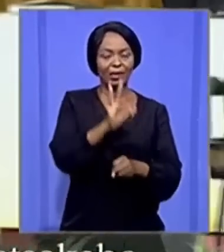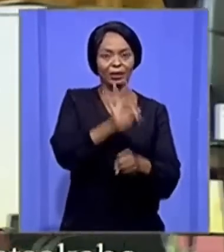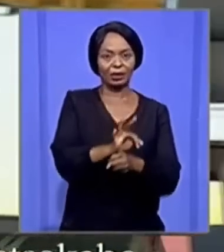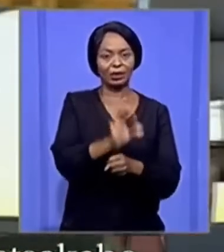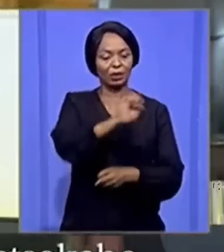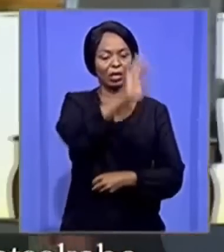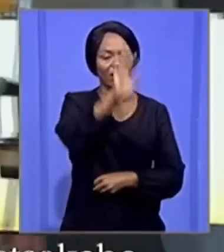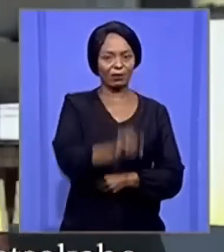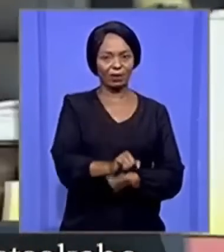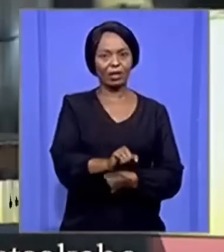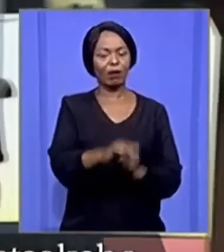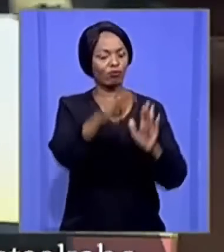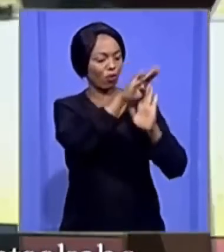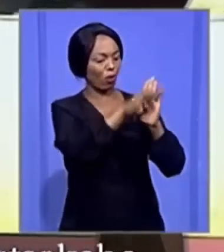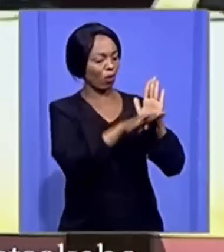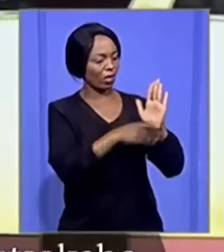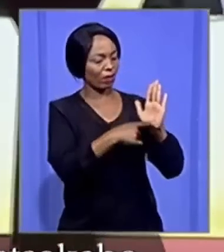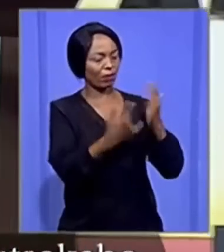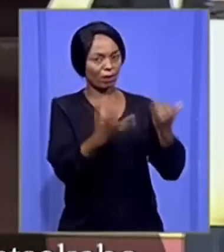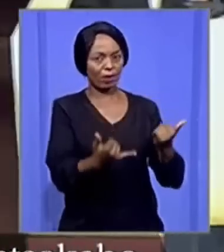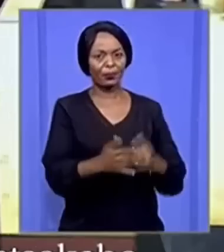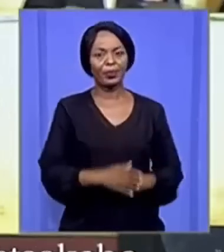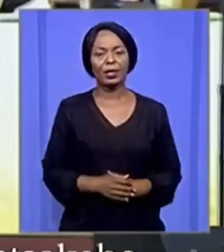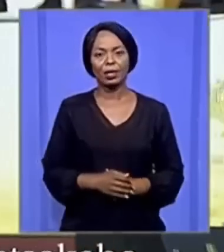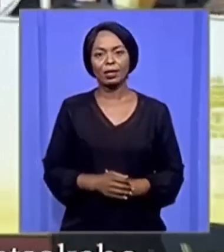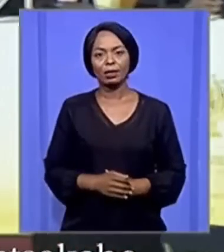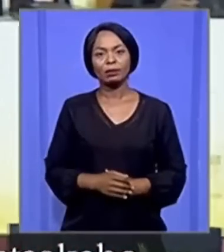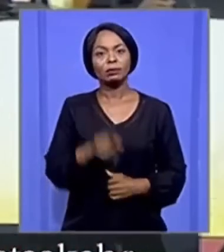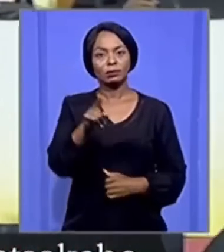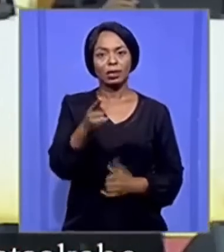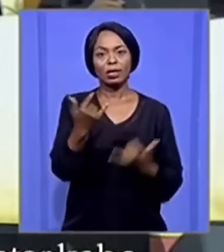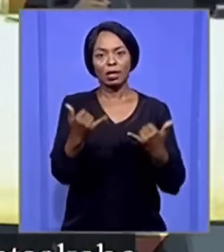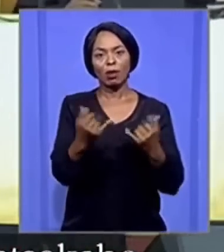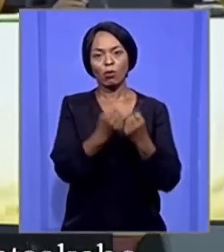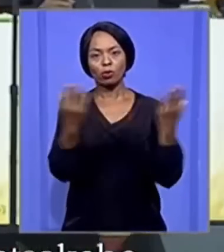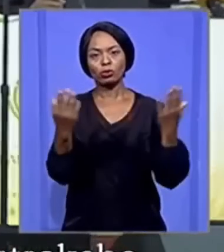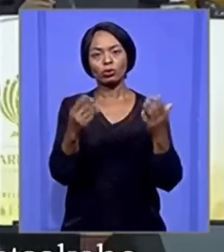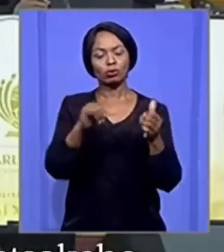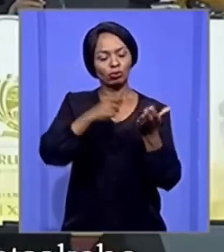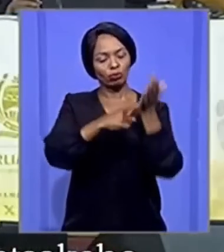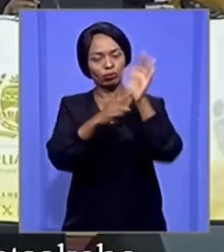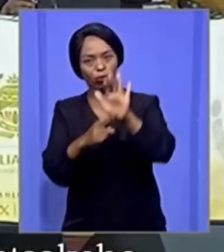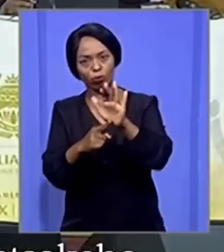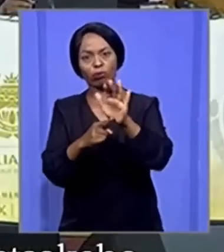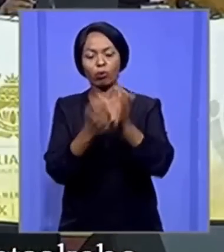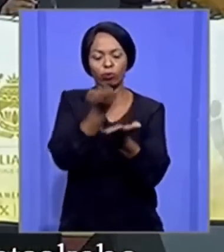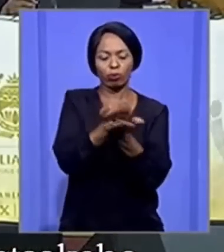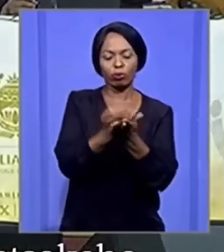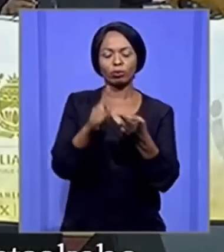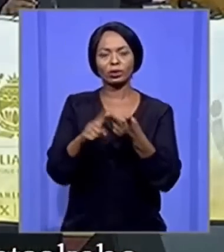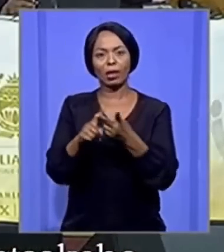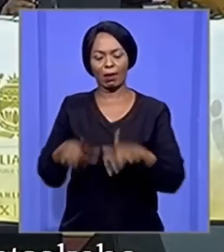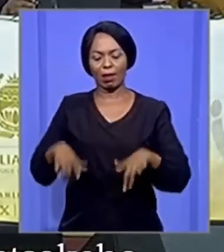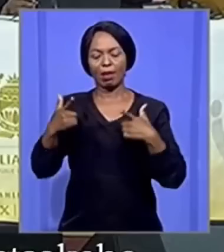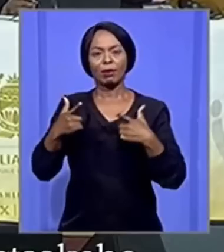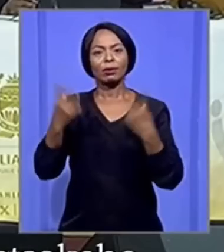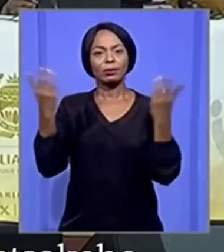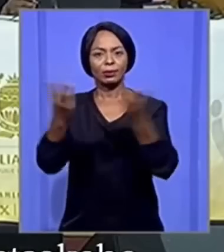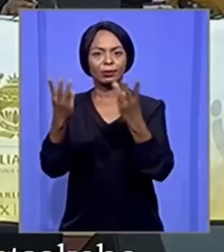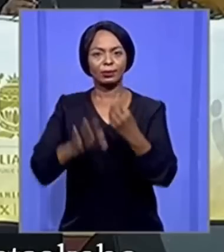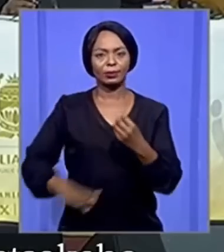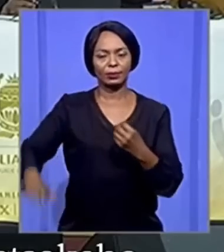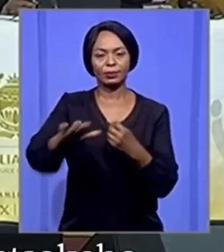ntse le mo lenaneng la go busa serodumo sa bosiamisi jwa loago le ikonomi le go busetsa tekatekano go dikgwetlho tse di